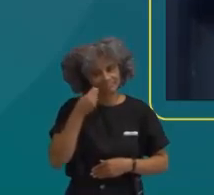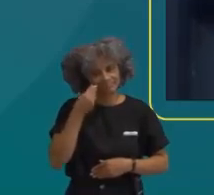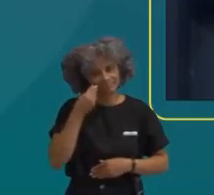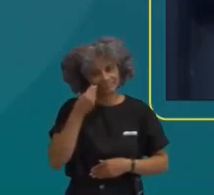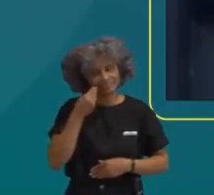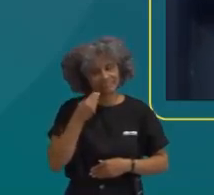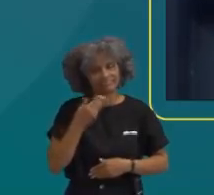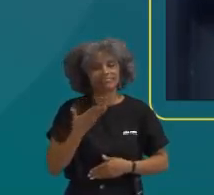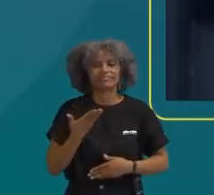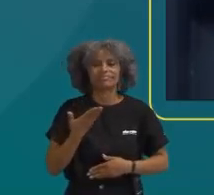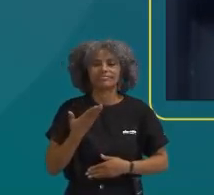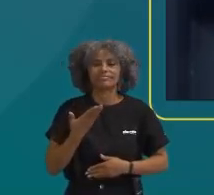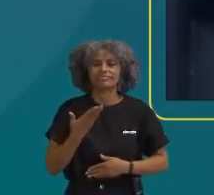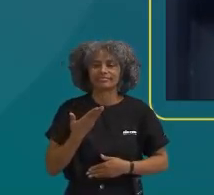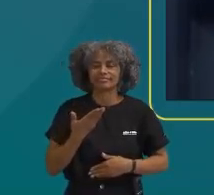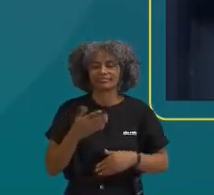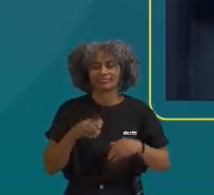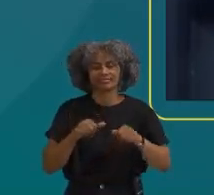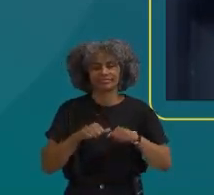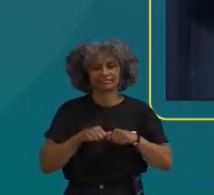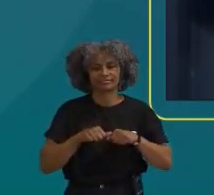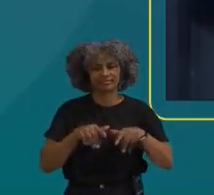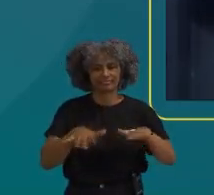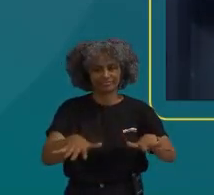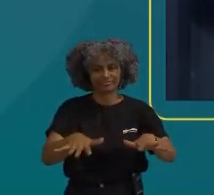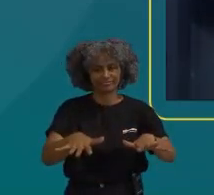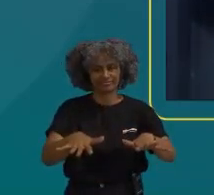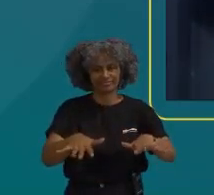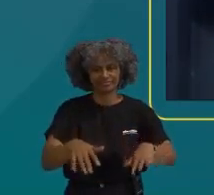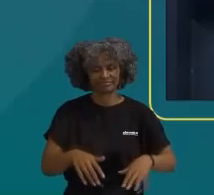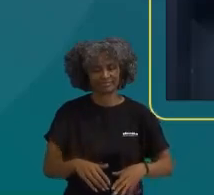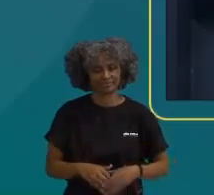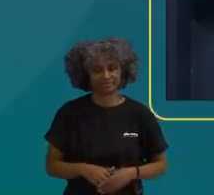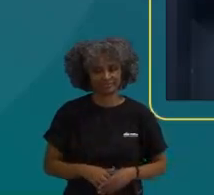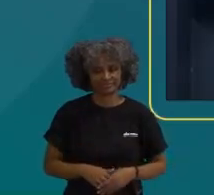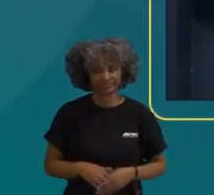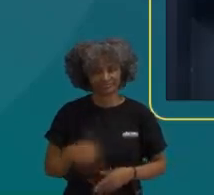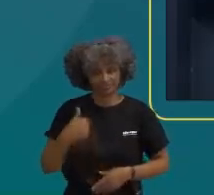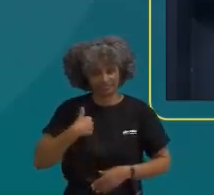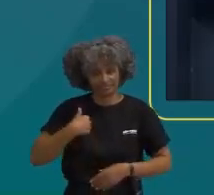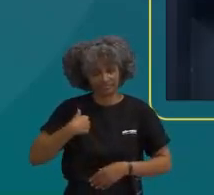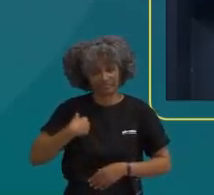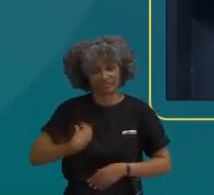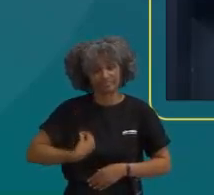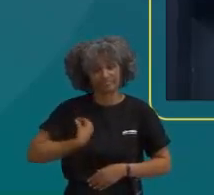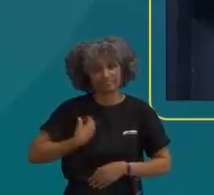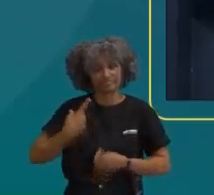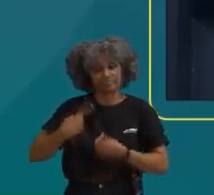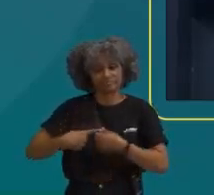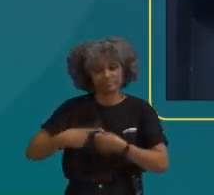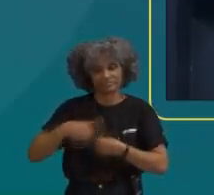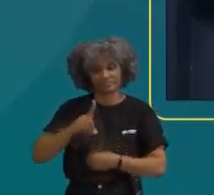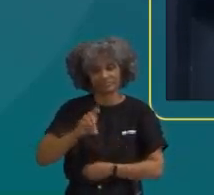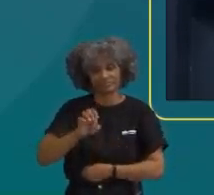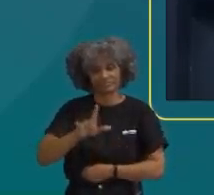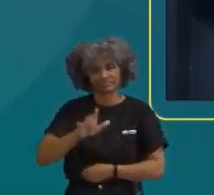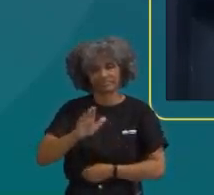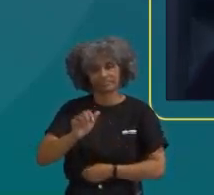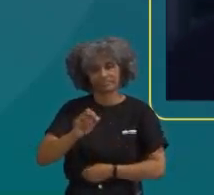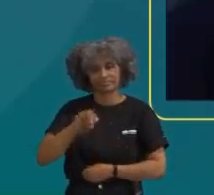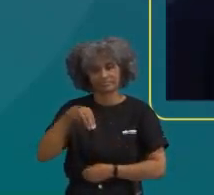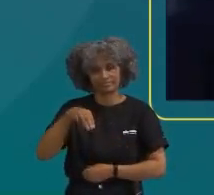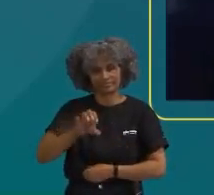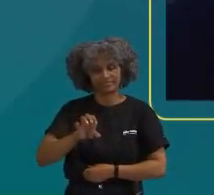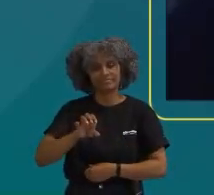side of the of this world. I am from Del Carmen. We are part of Siargao